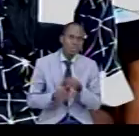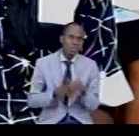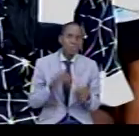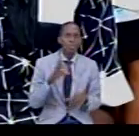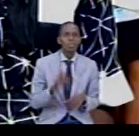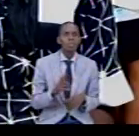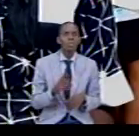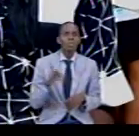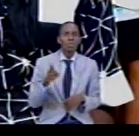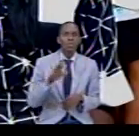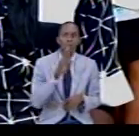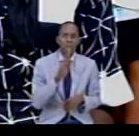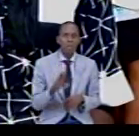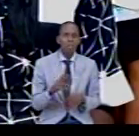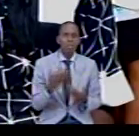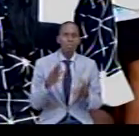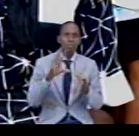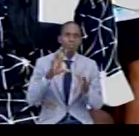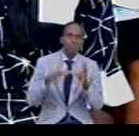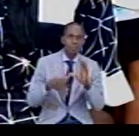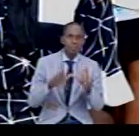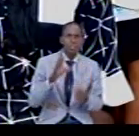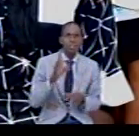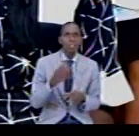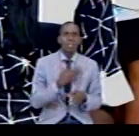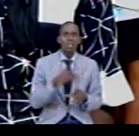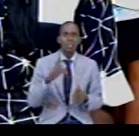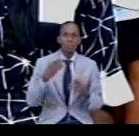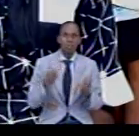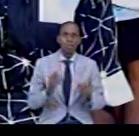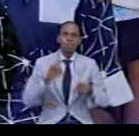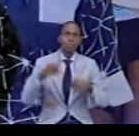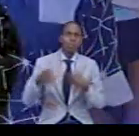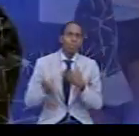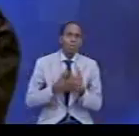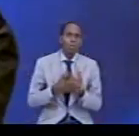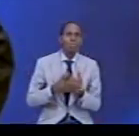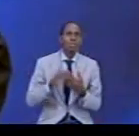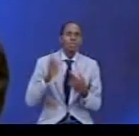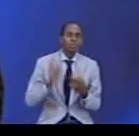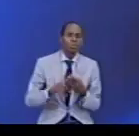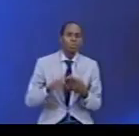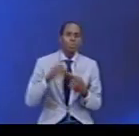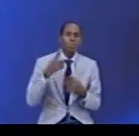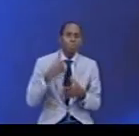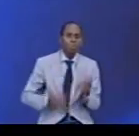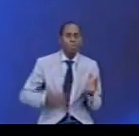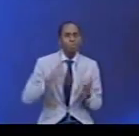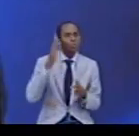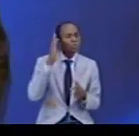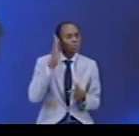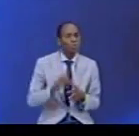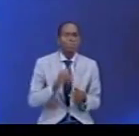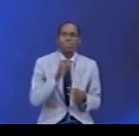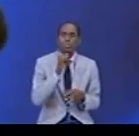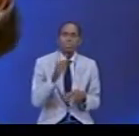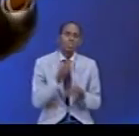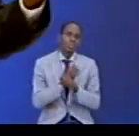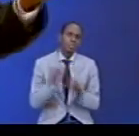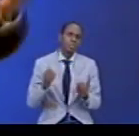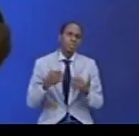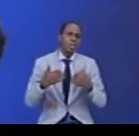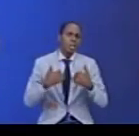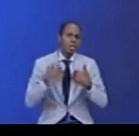and your Jewel church and you go back to watch will not say have you